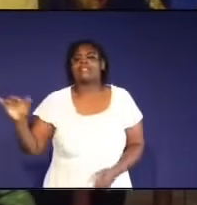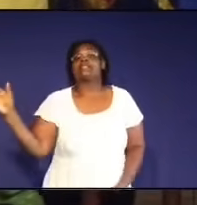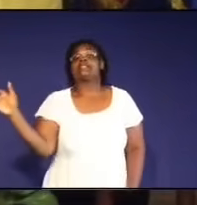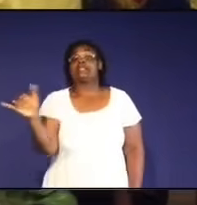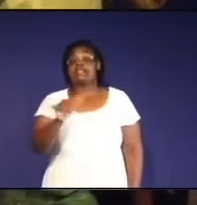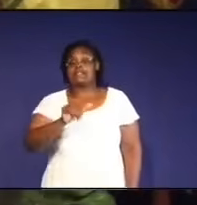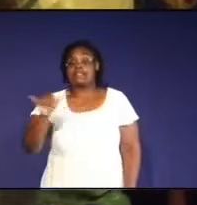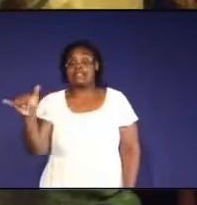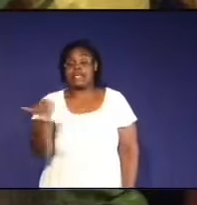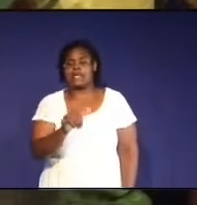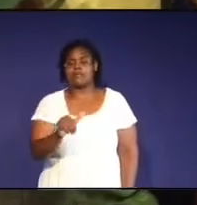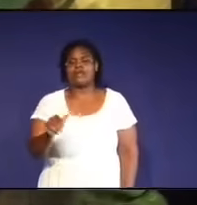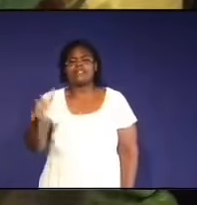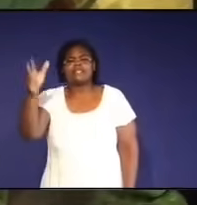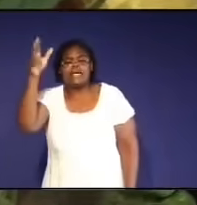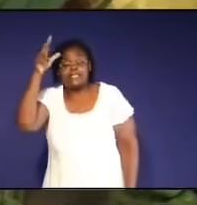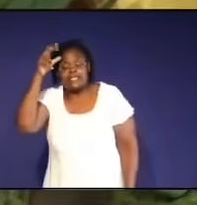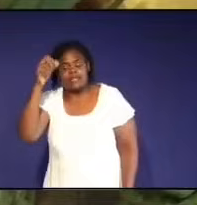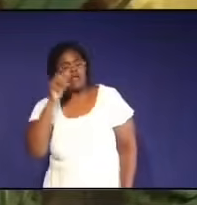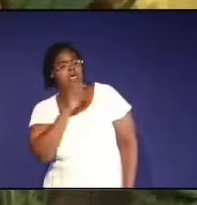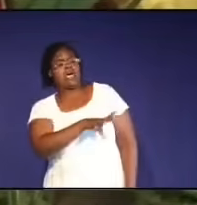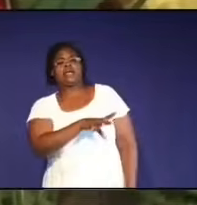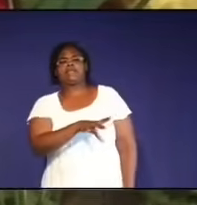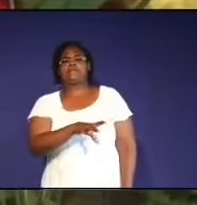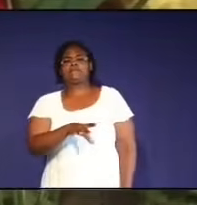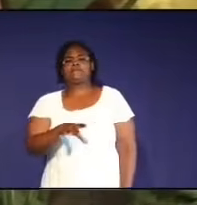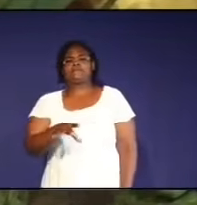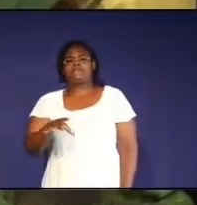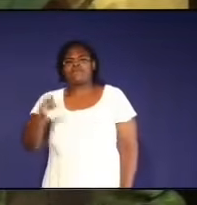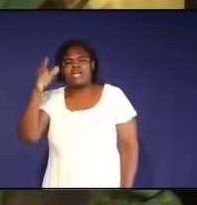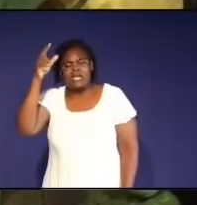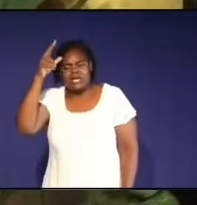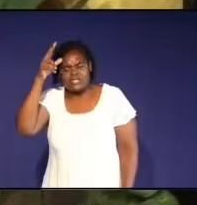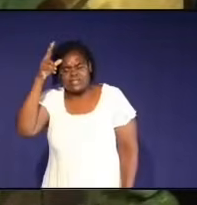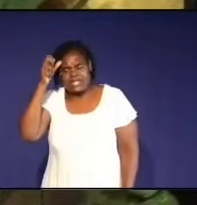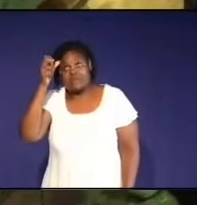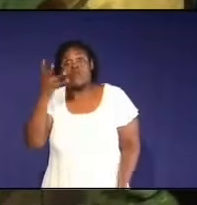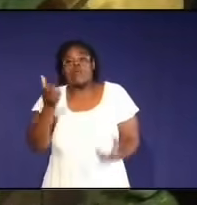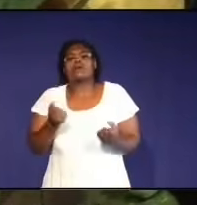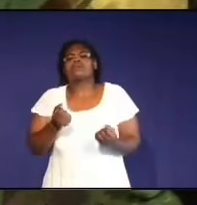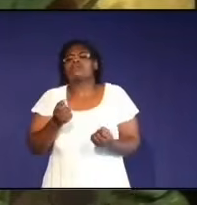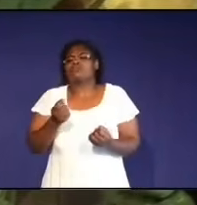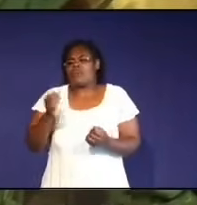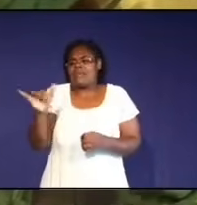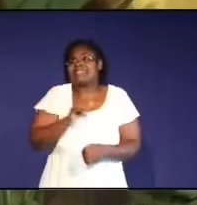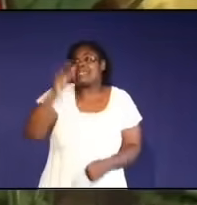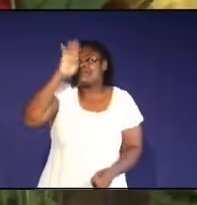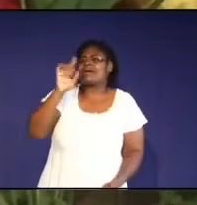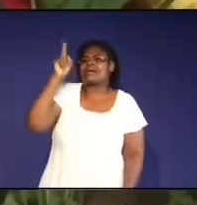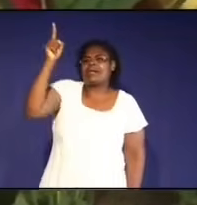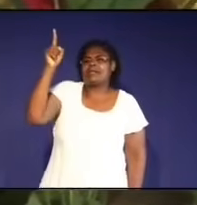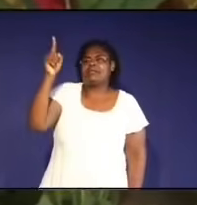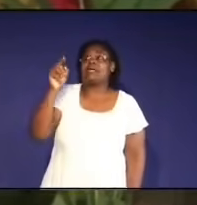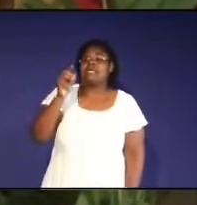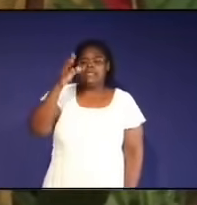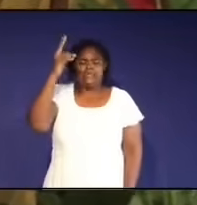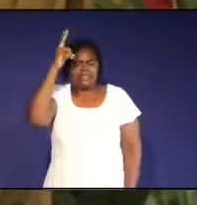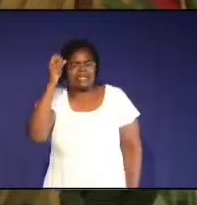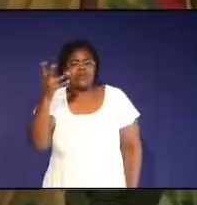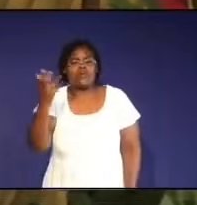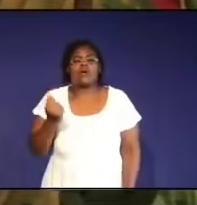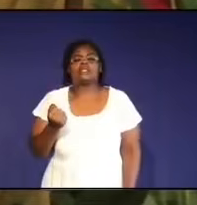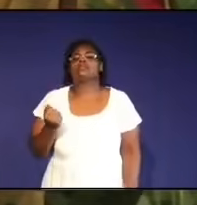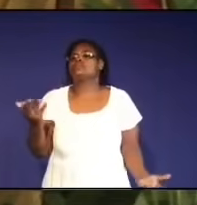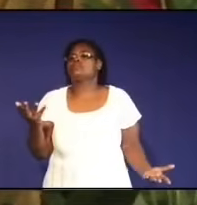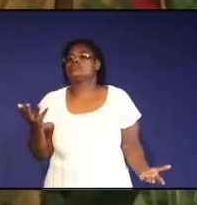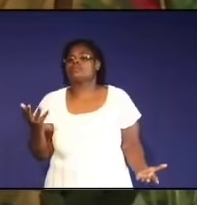one that the devil hates. The devil wants to be God. The devil wants my place.